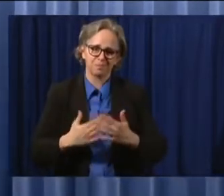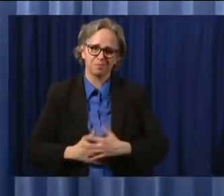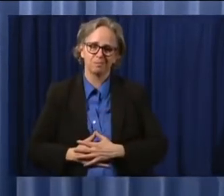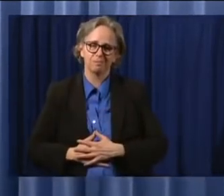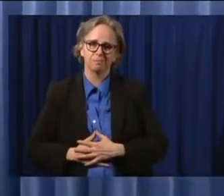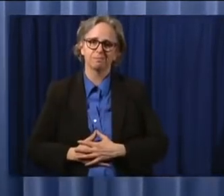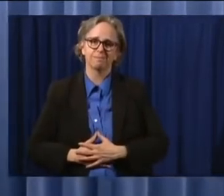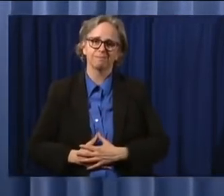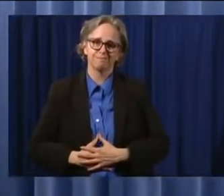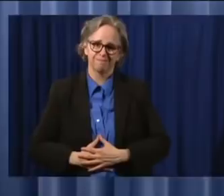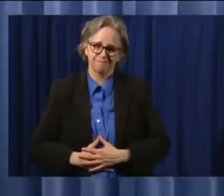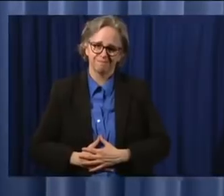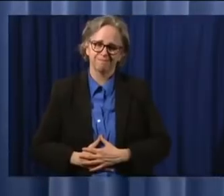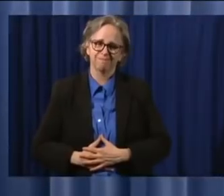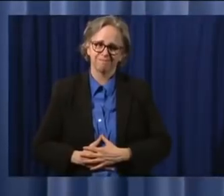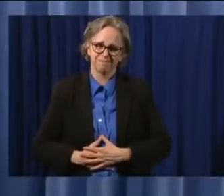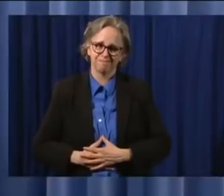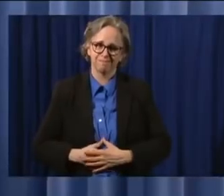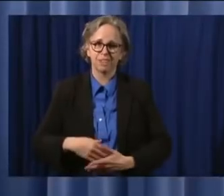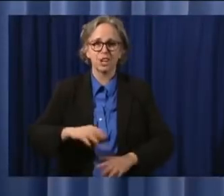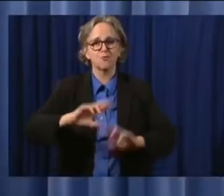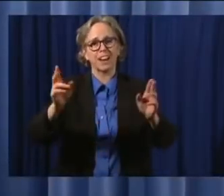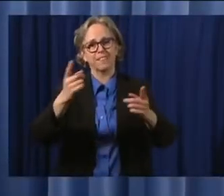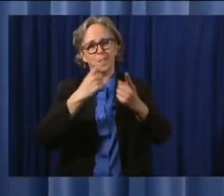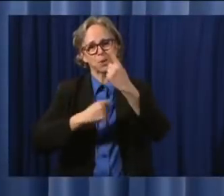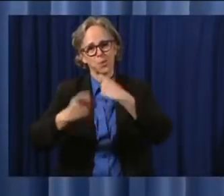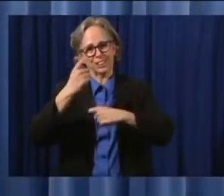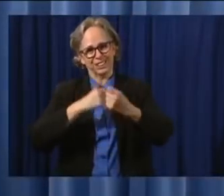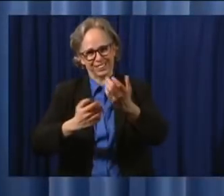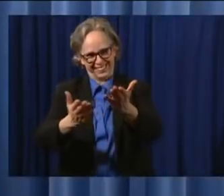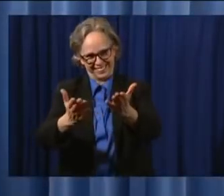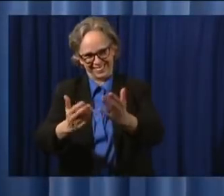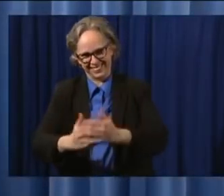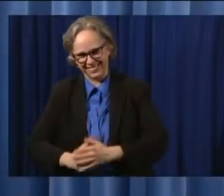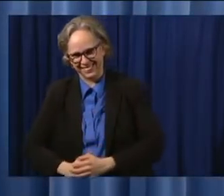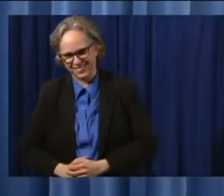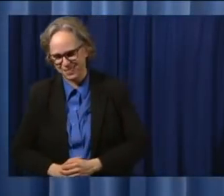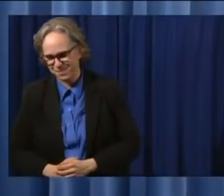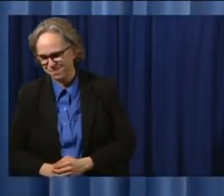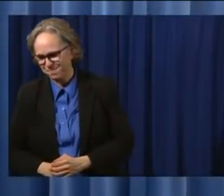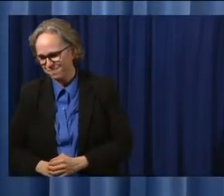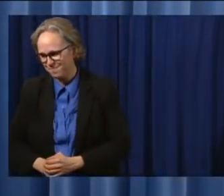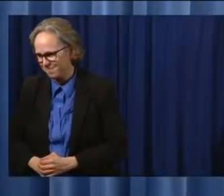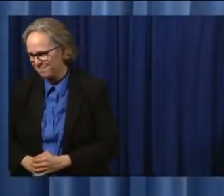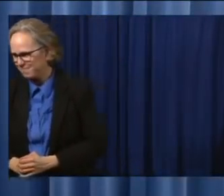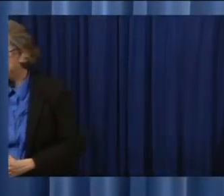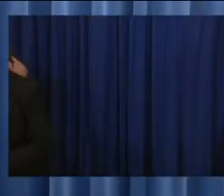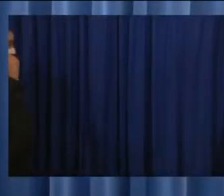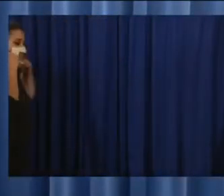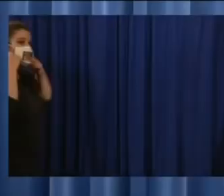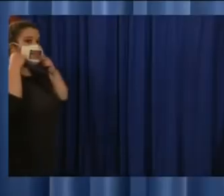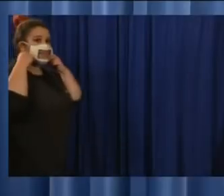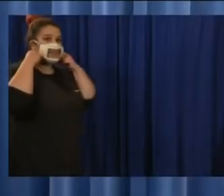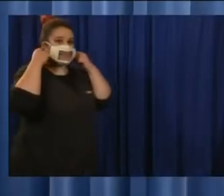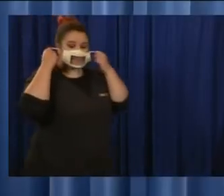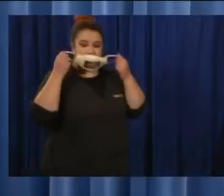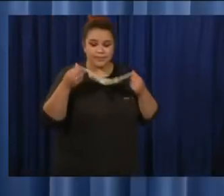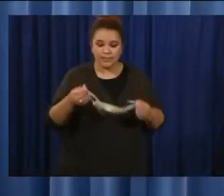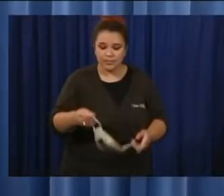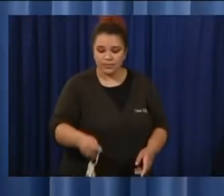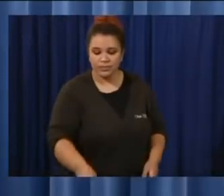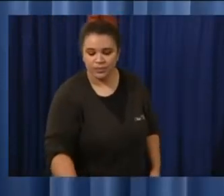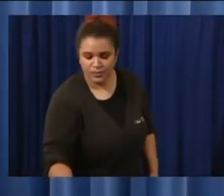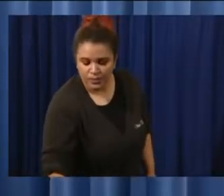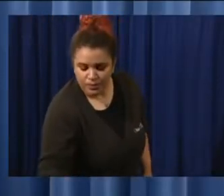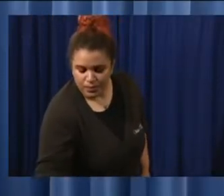We are ready for questions. Hey, Laura, you're. Good afternoon, Governor. It's Laura Bischoff, Dayton Daily News. We're nearly 3 months